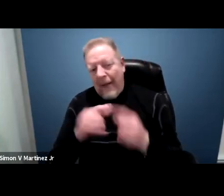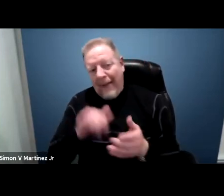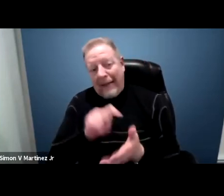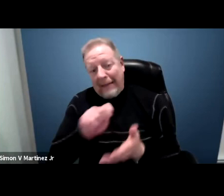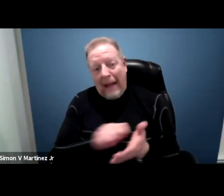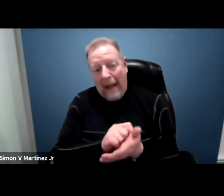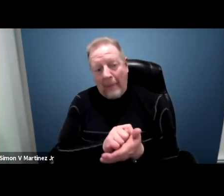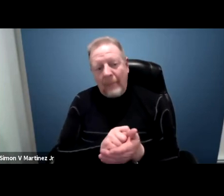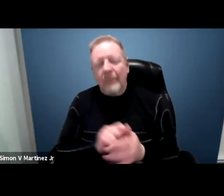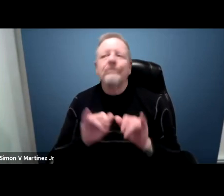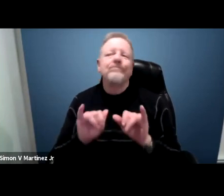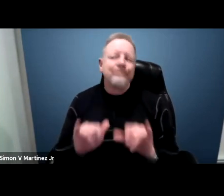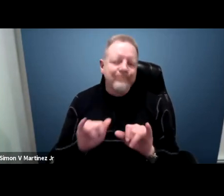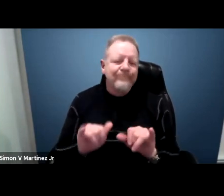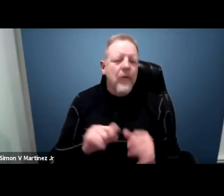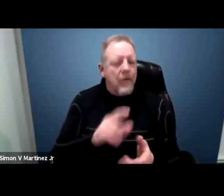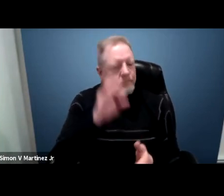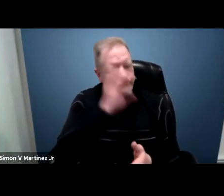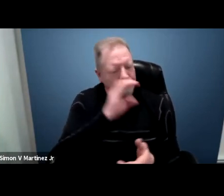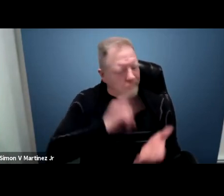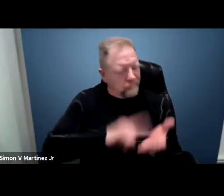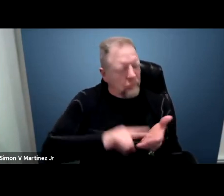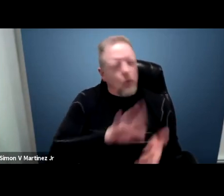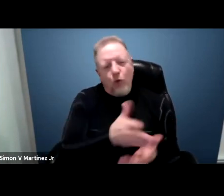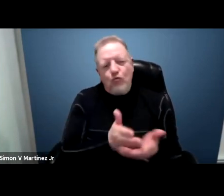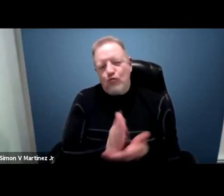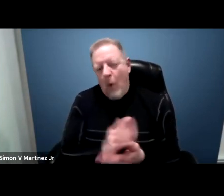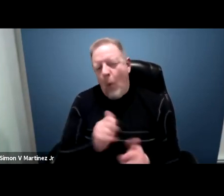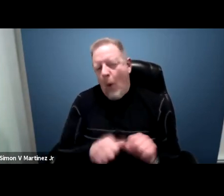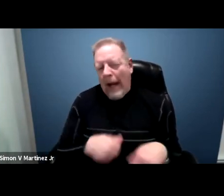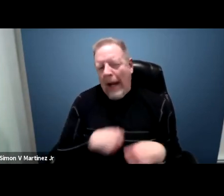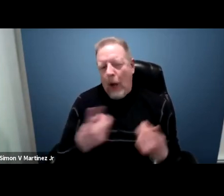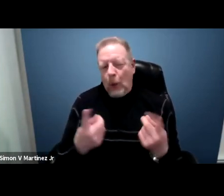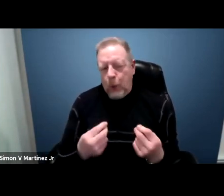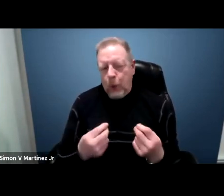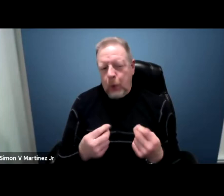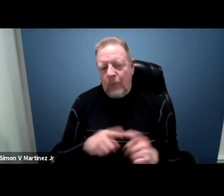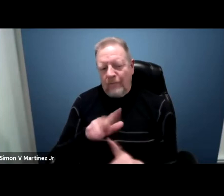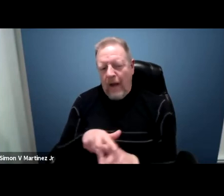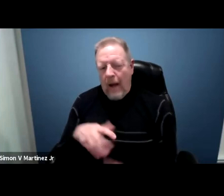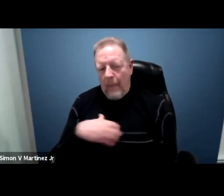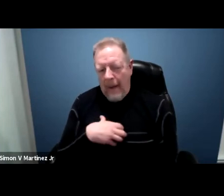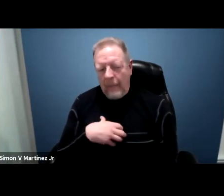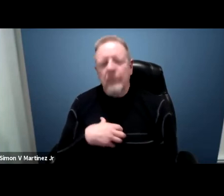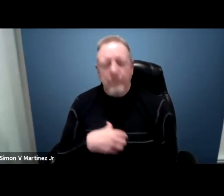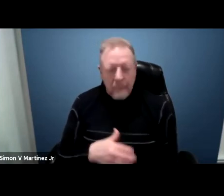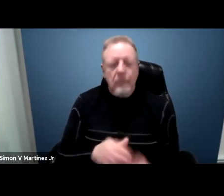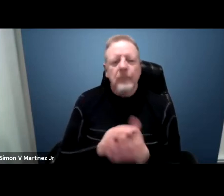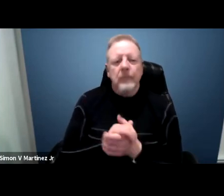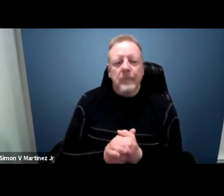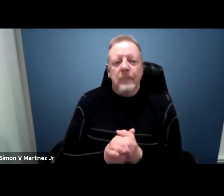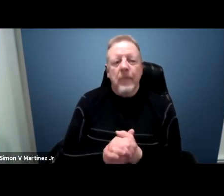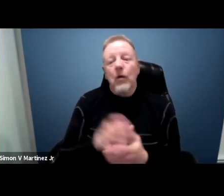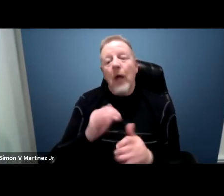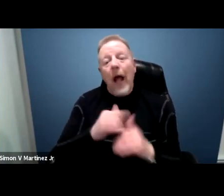point to learn more about your rights at that point as well. So the ways